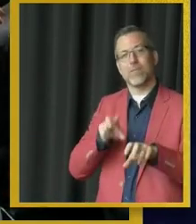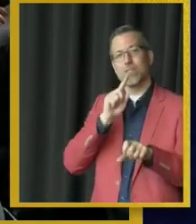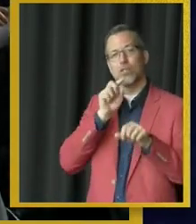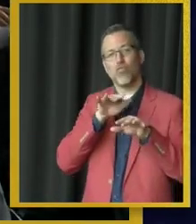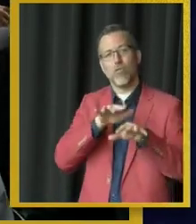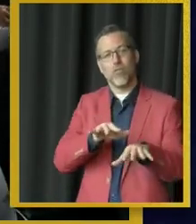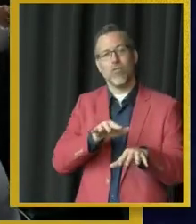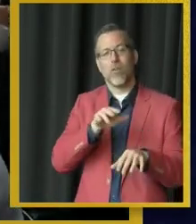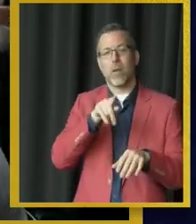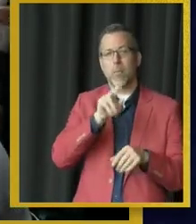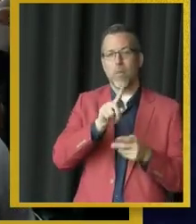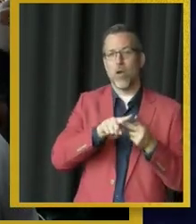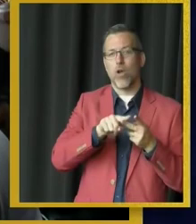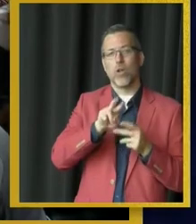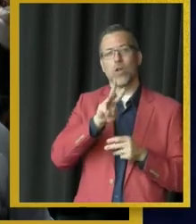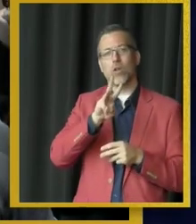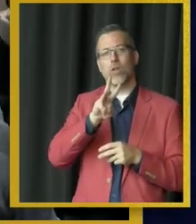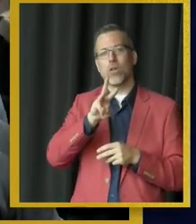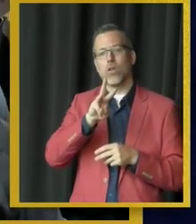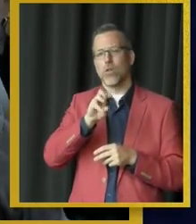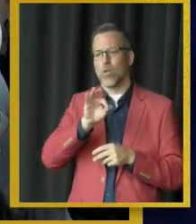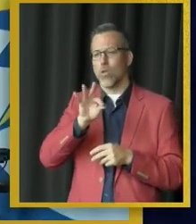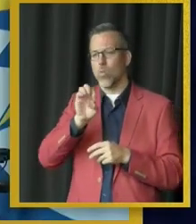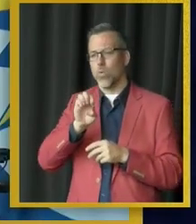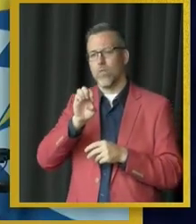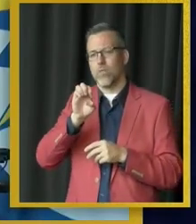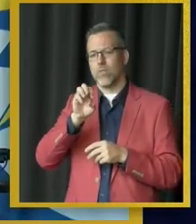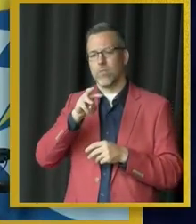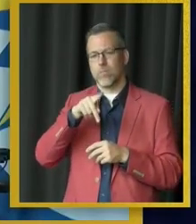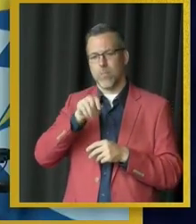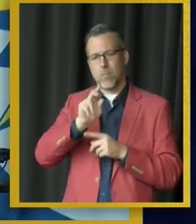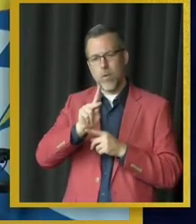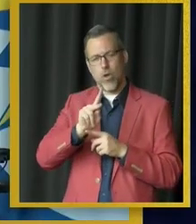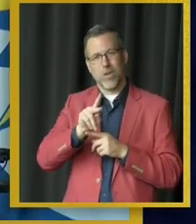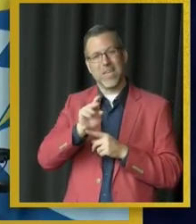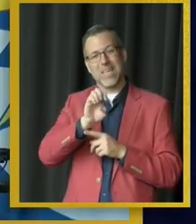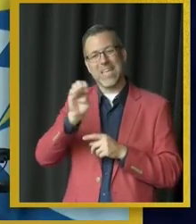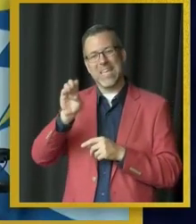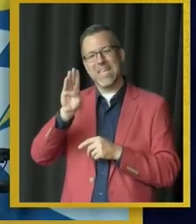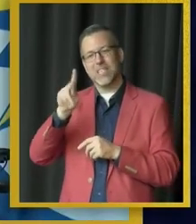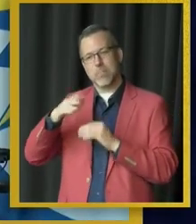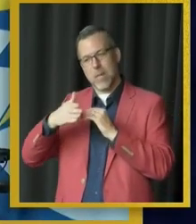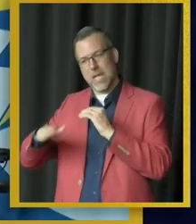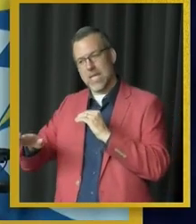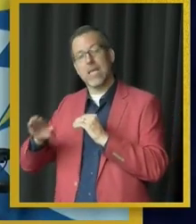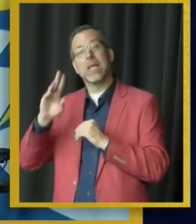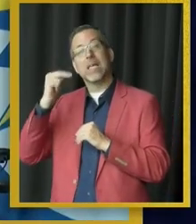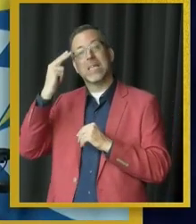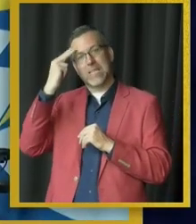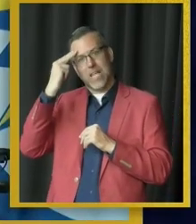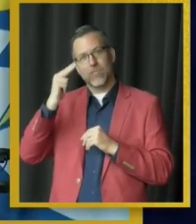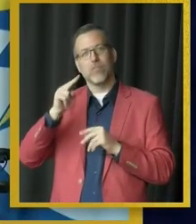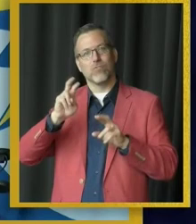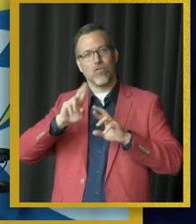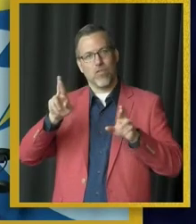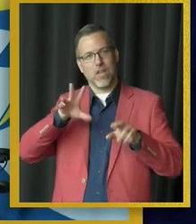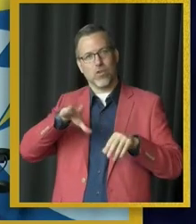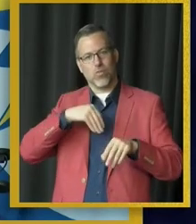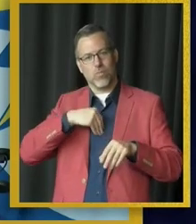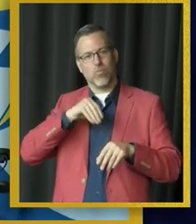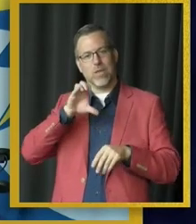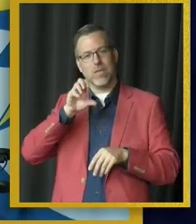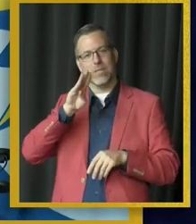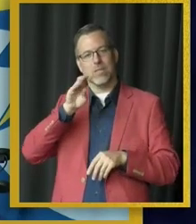Wharf Park, our Greenways, Oracle, and a reimagined East Bank, Nashville is poised to embrace the Cumberland